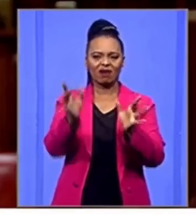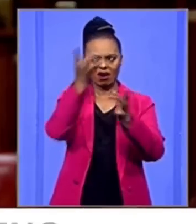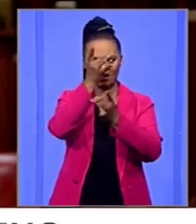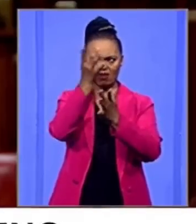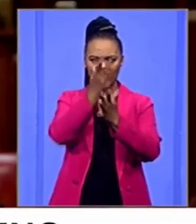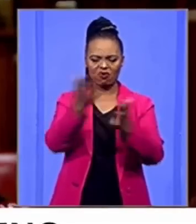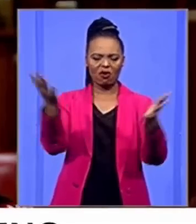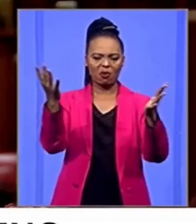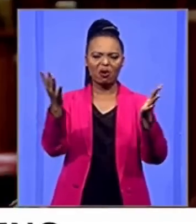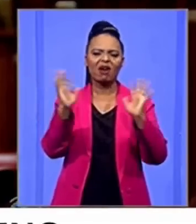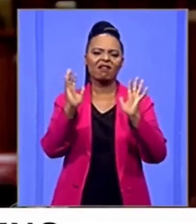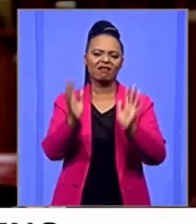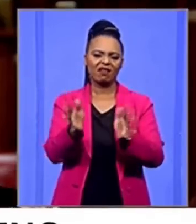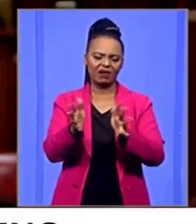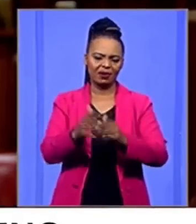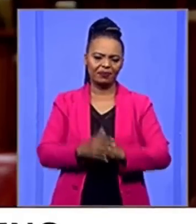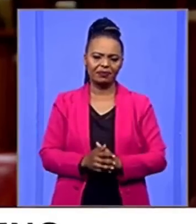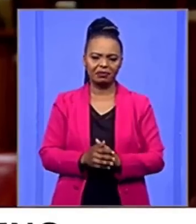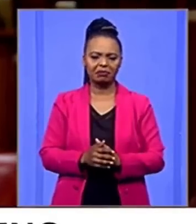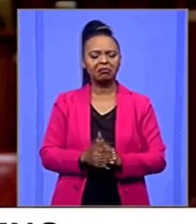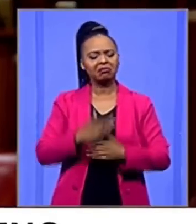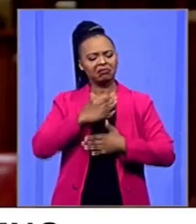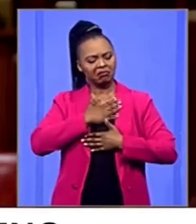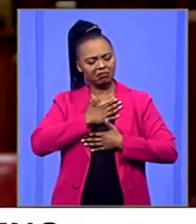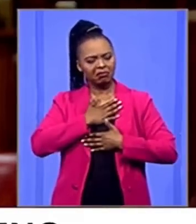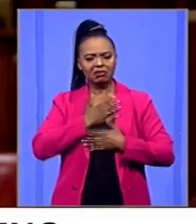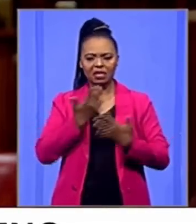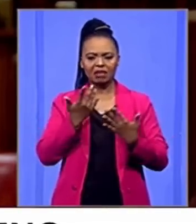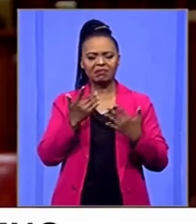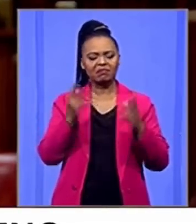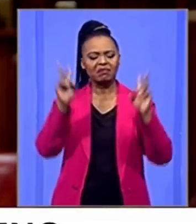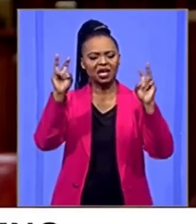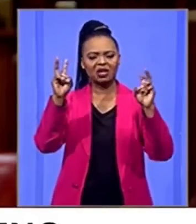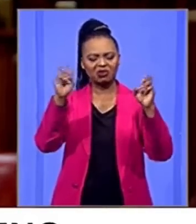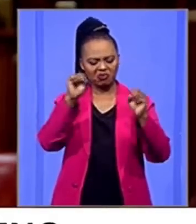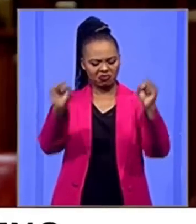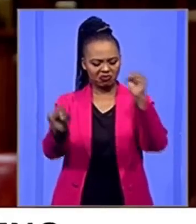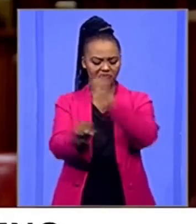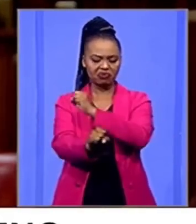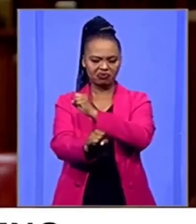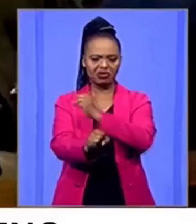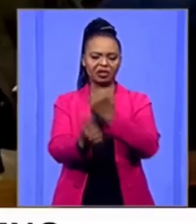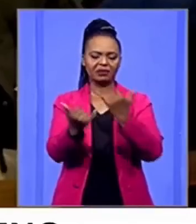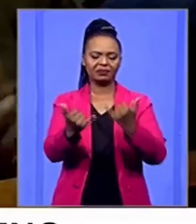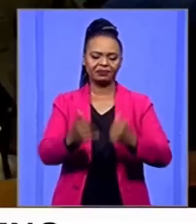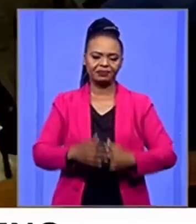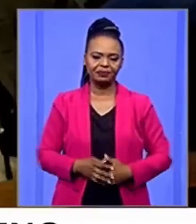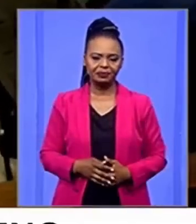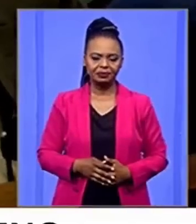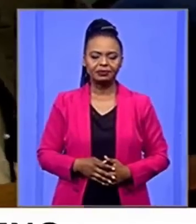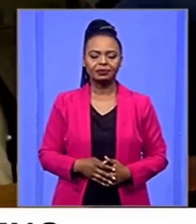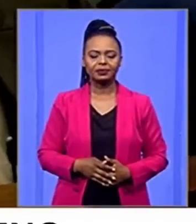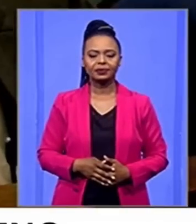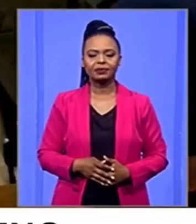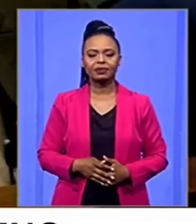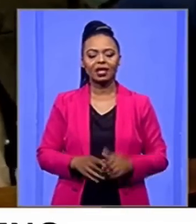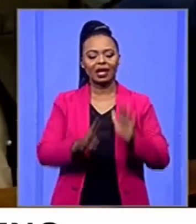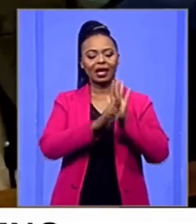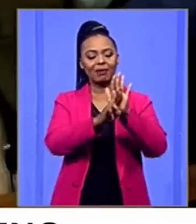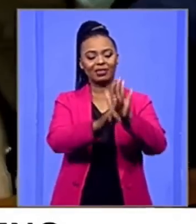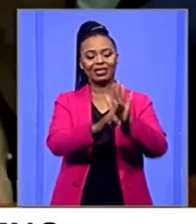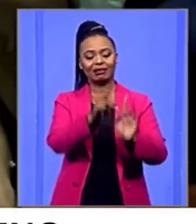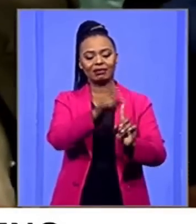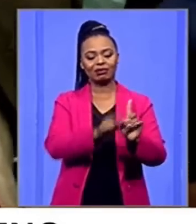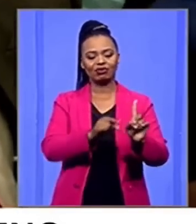So we are delighted that the matter has finally come to an end. Sebueledi sa kereke se ile sa